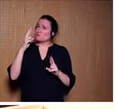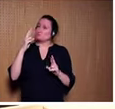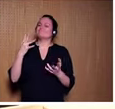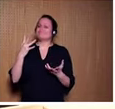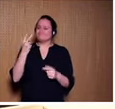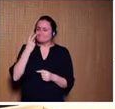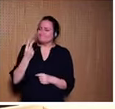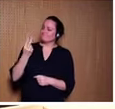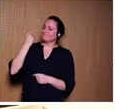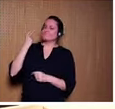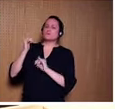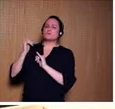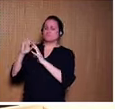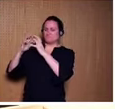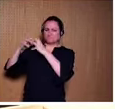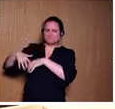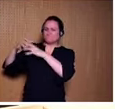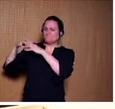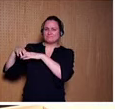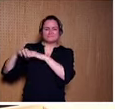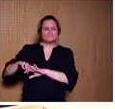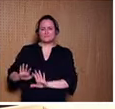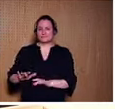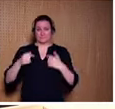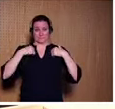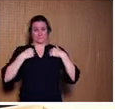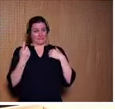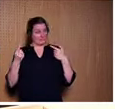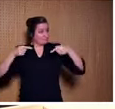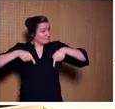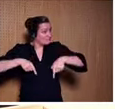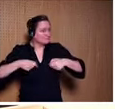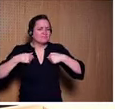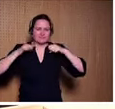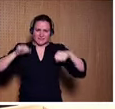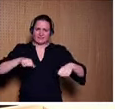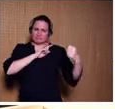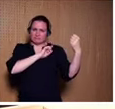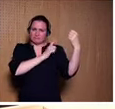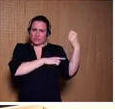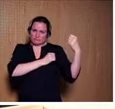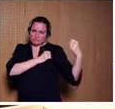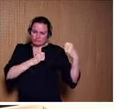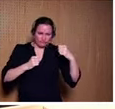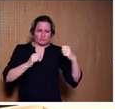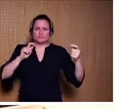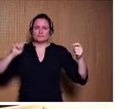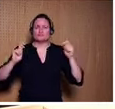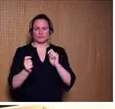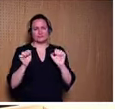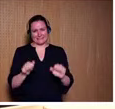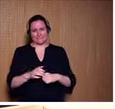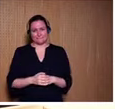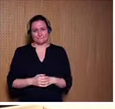me. I know I have the power to change things. As a kid, I might not have had